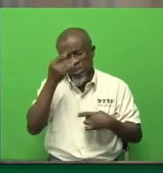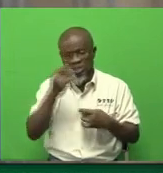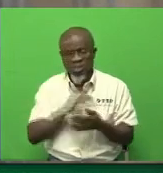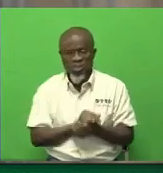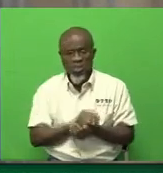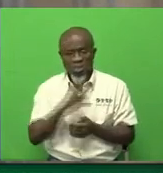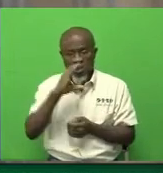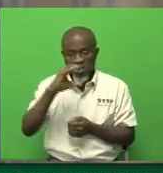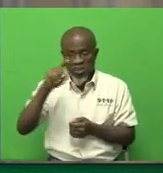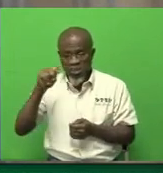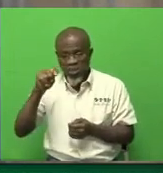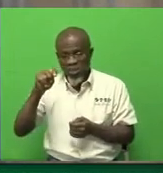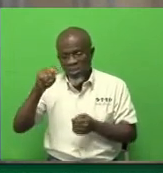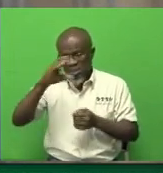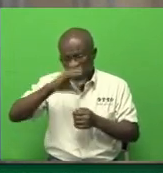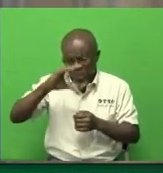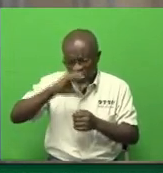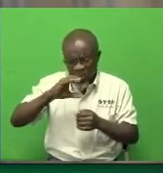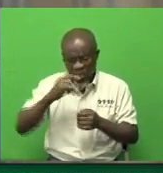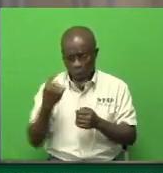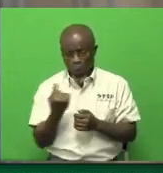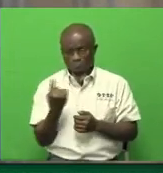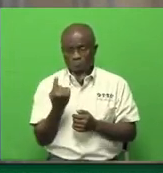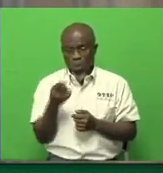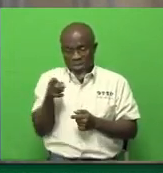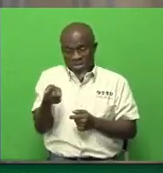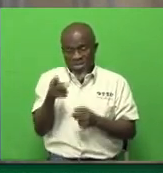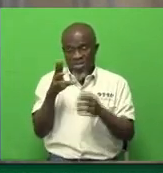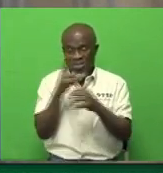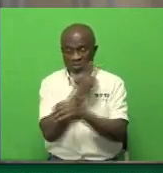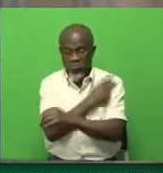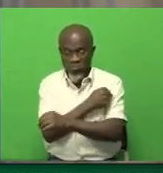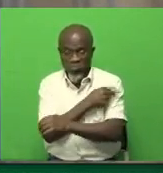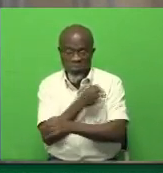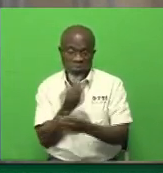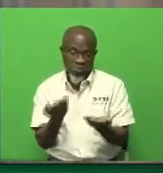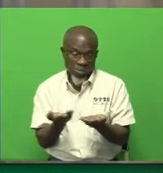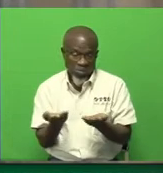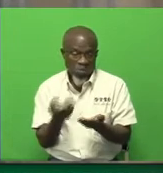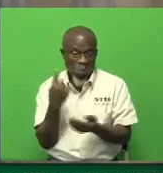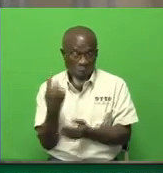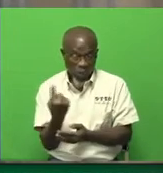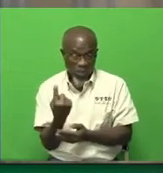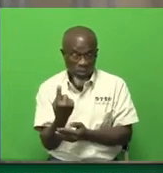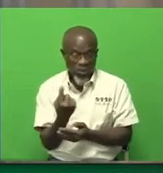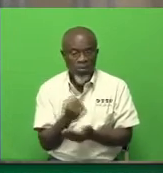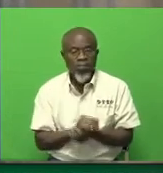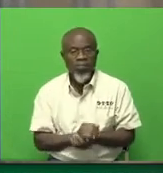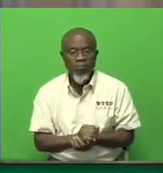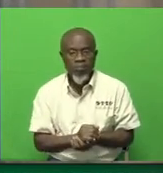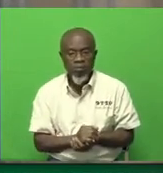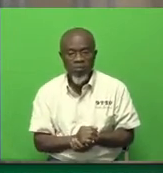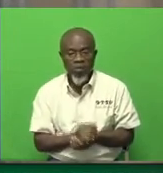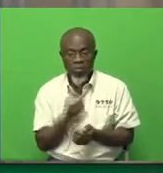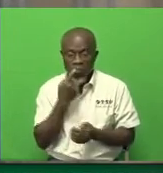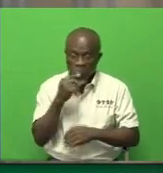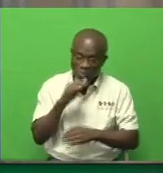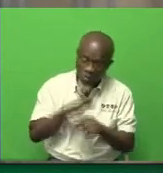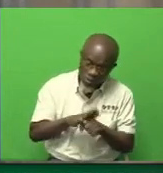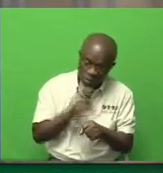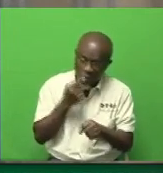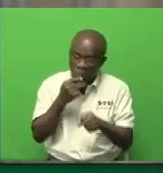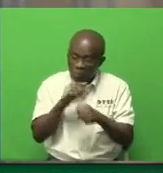promised to establish an Implement in National Health Insurance since 2015 in your Manifesto and then in your various budgets